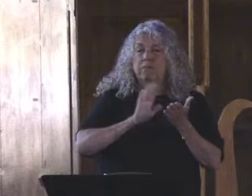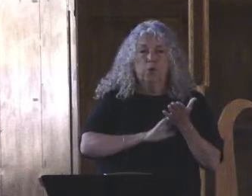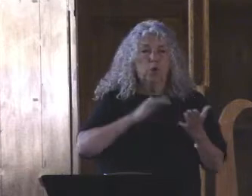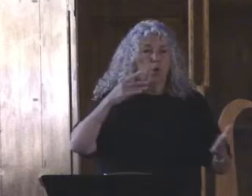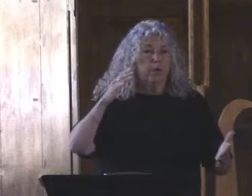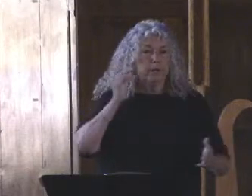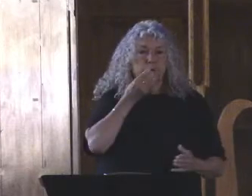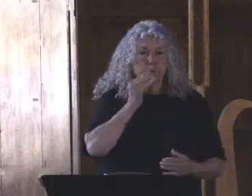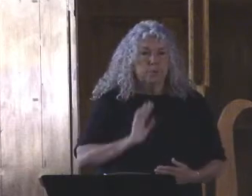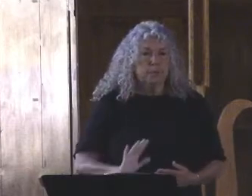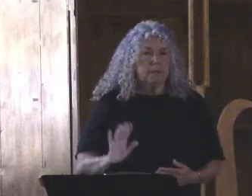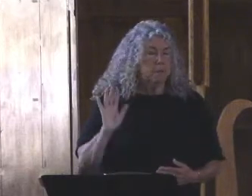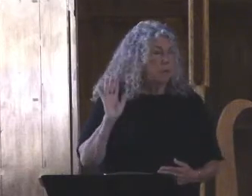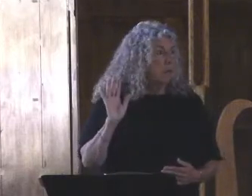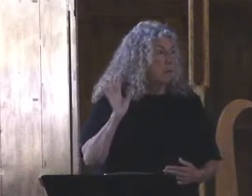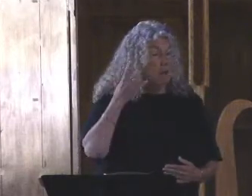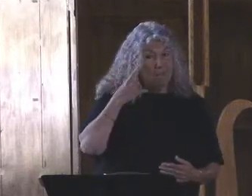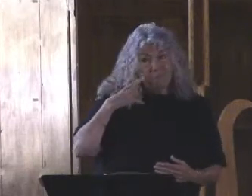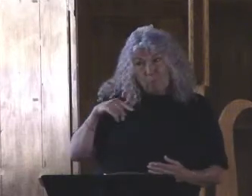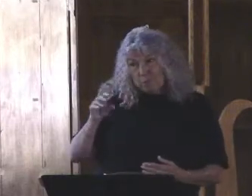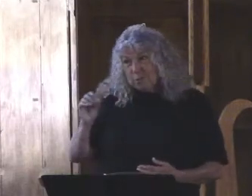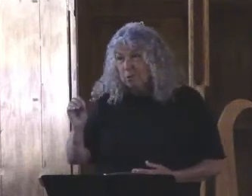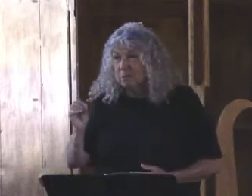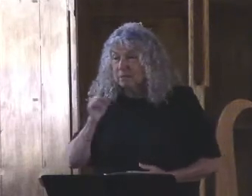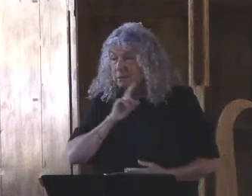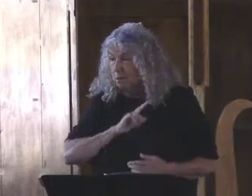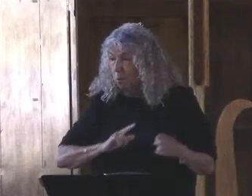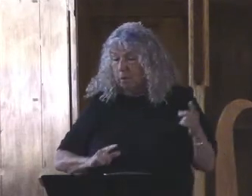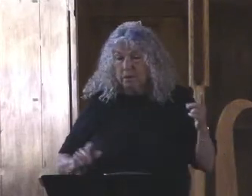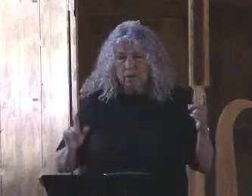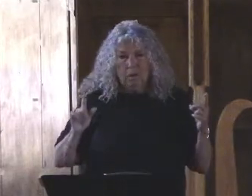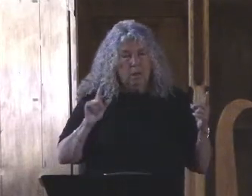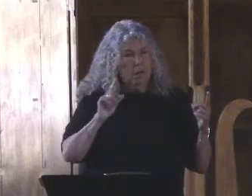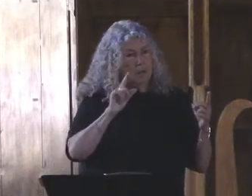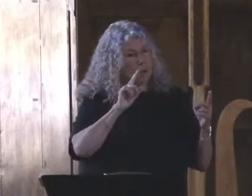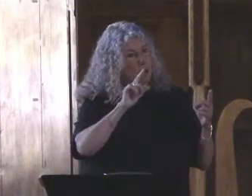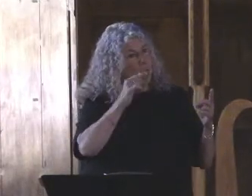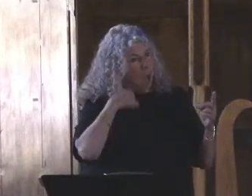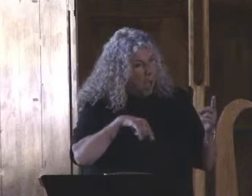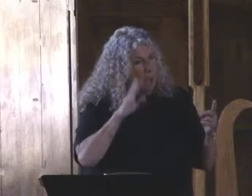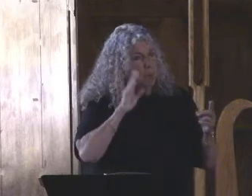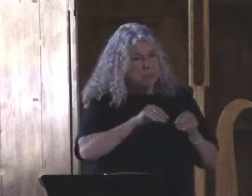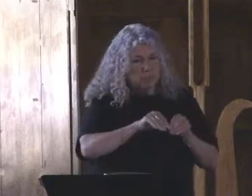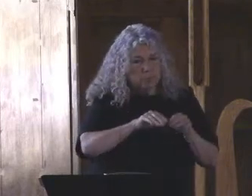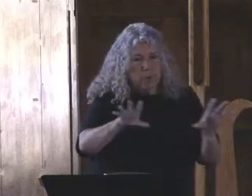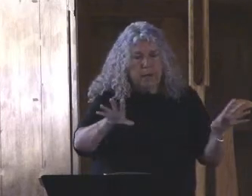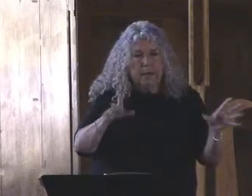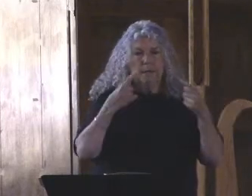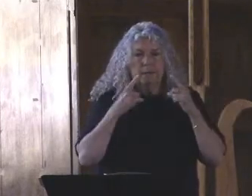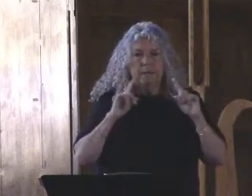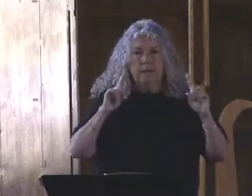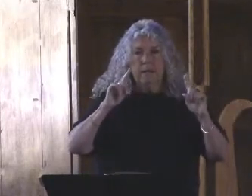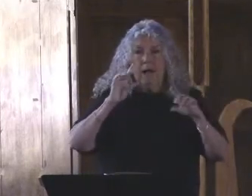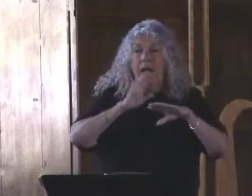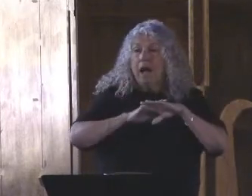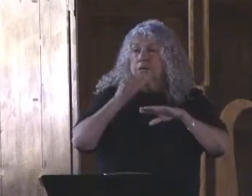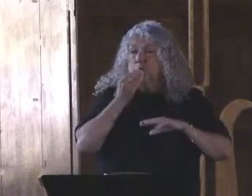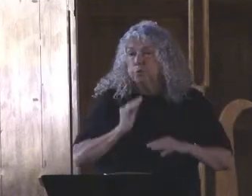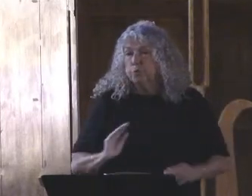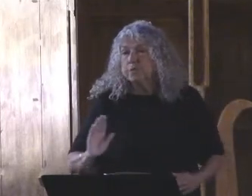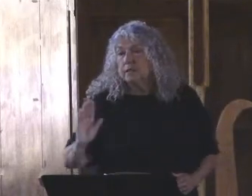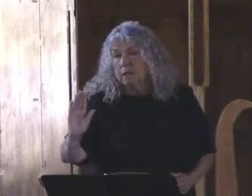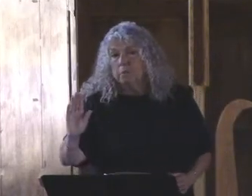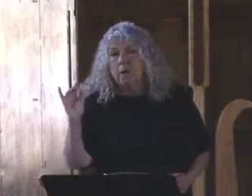glory. For thus says the Lord, lo, I will spread prosperity over